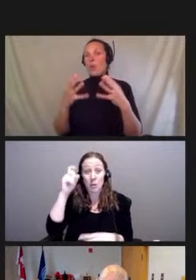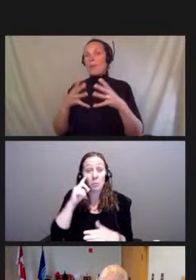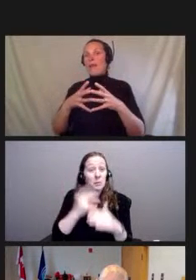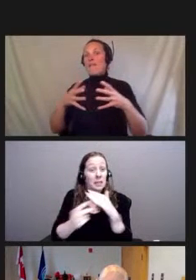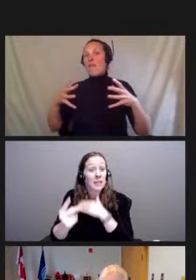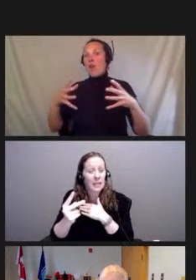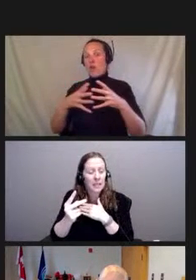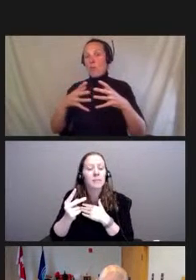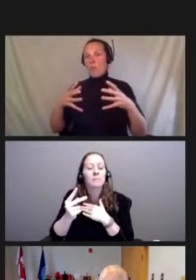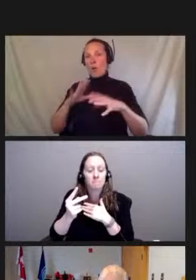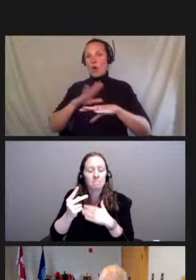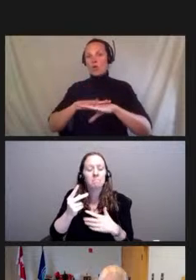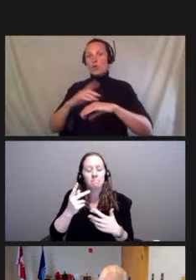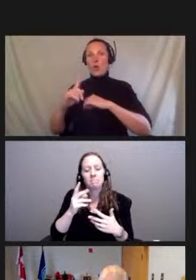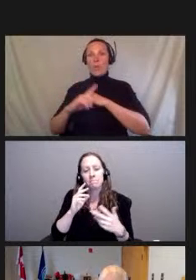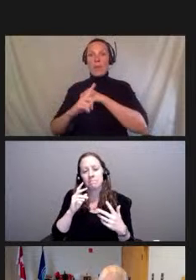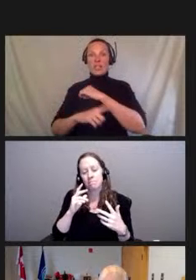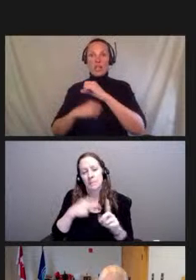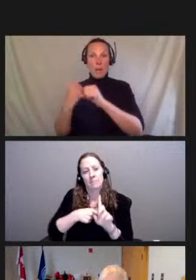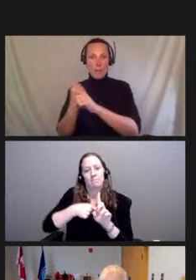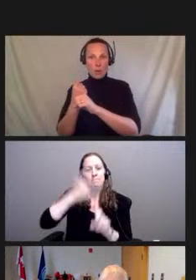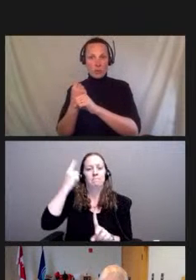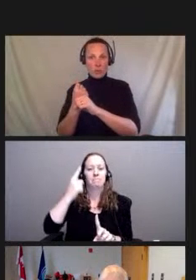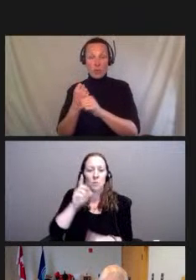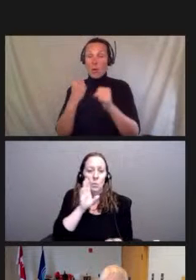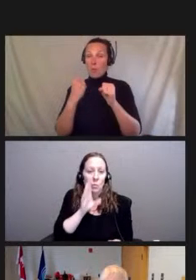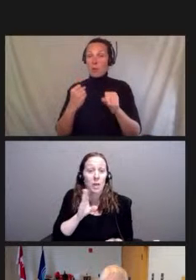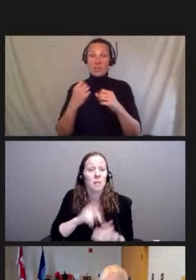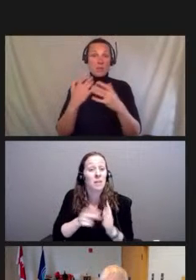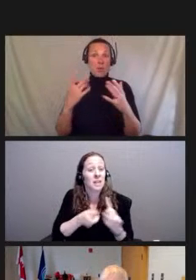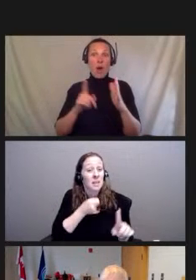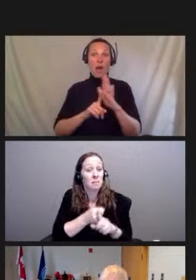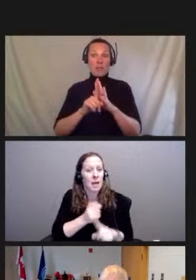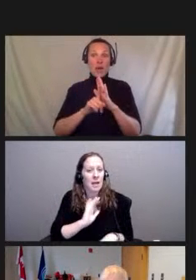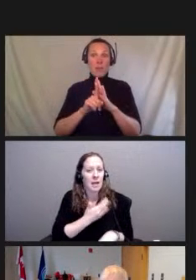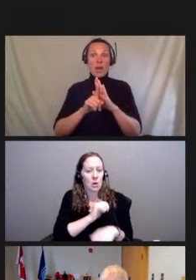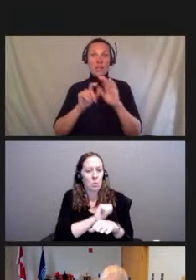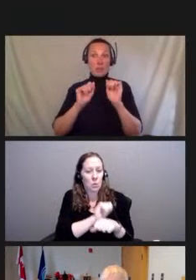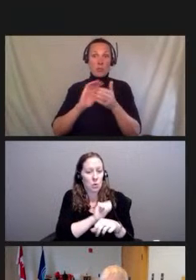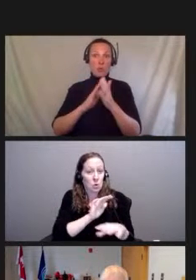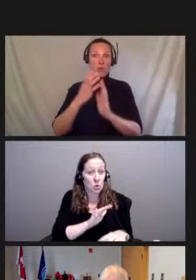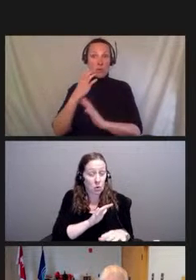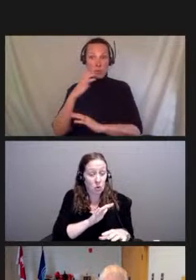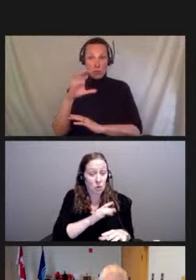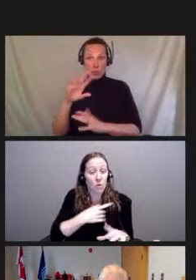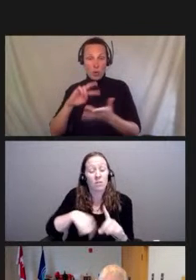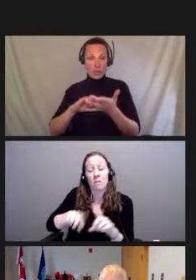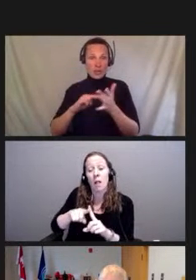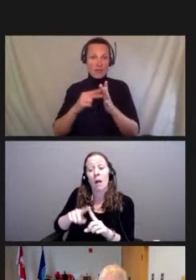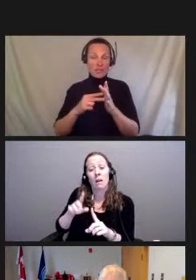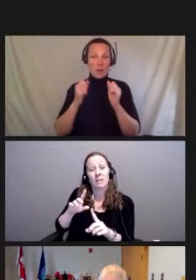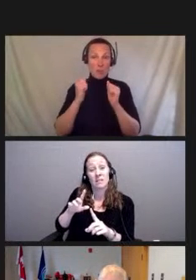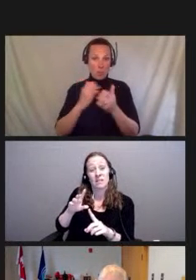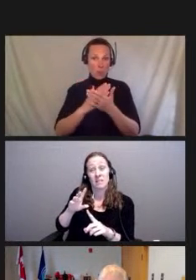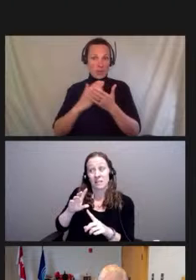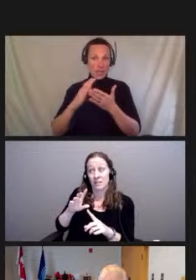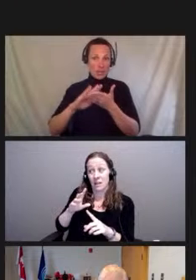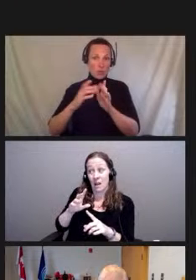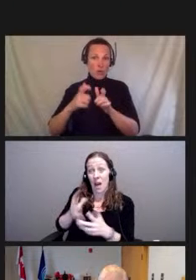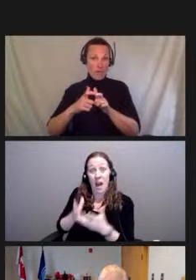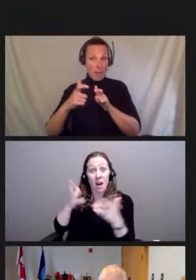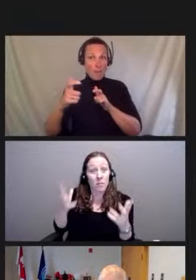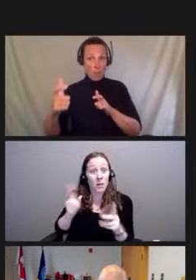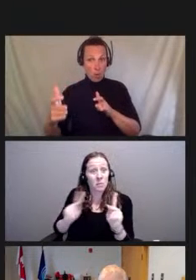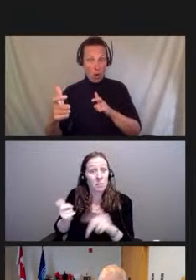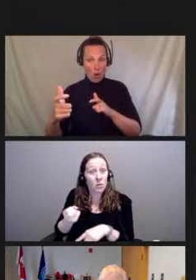our collection workers. The growing season could increase, which could impact waste generation patterns, which has implications for our leaf